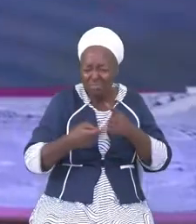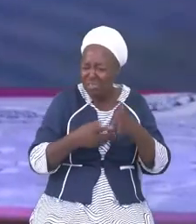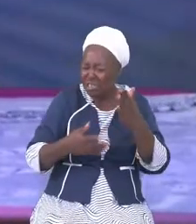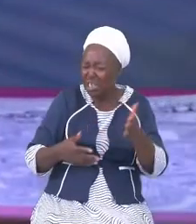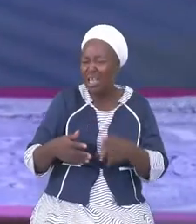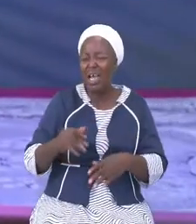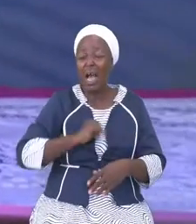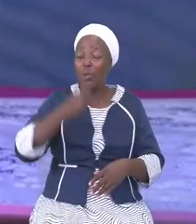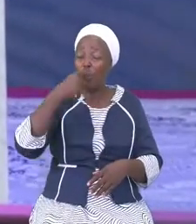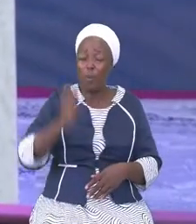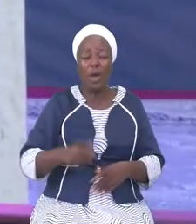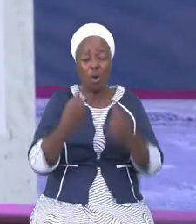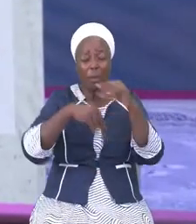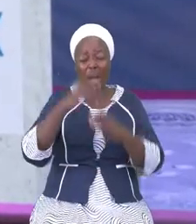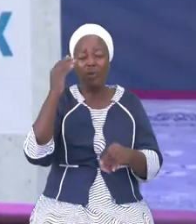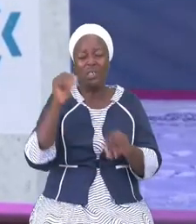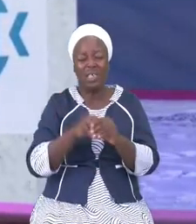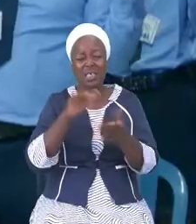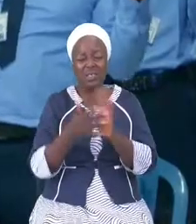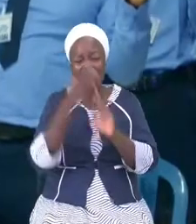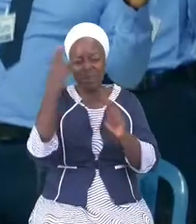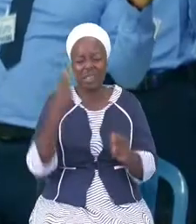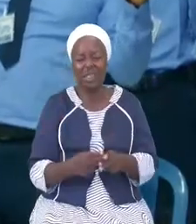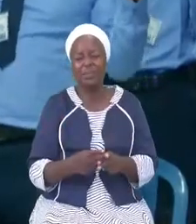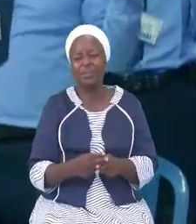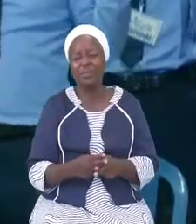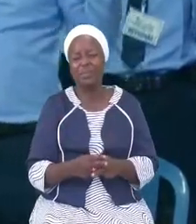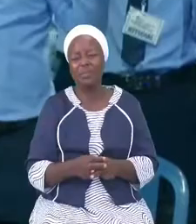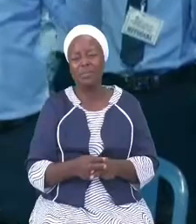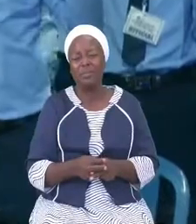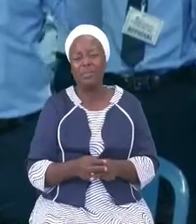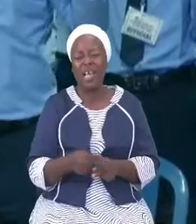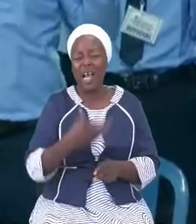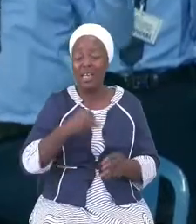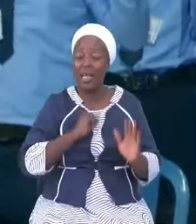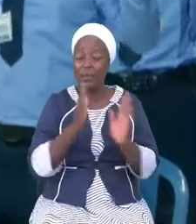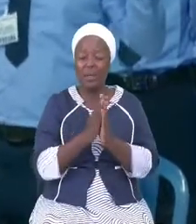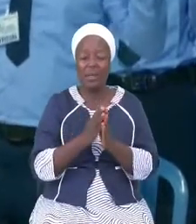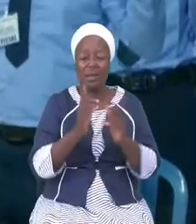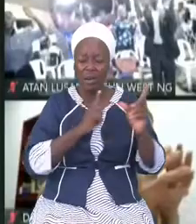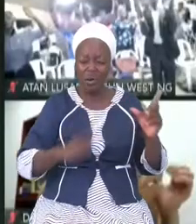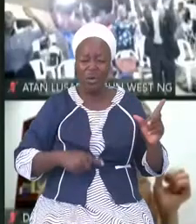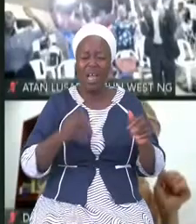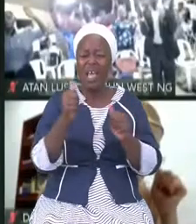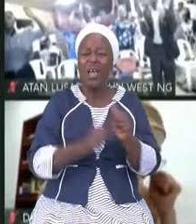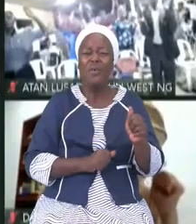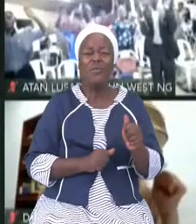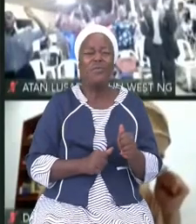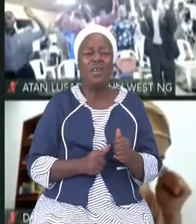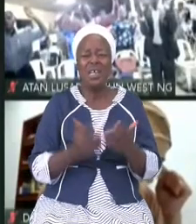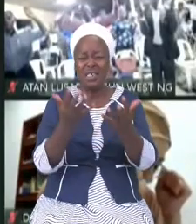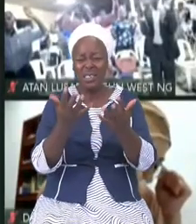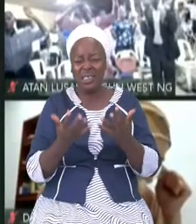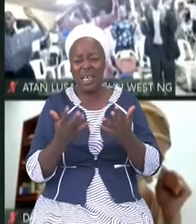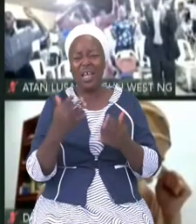I command, come out in Jesus' name. And I pray, Lord, every desire of your people,